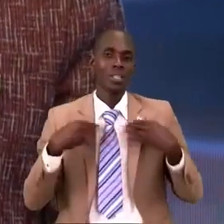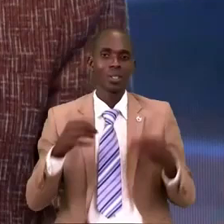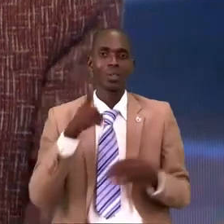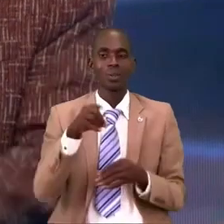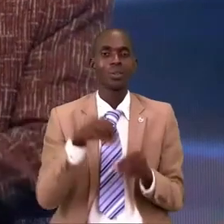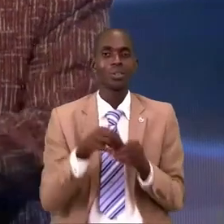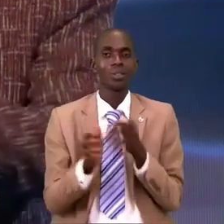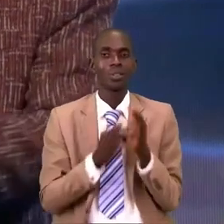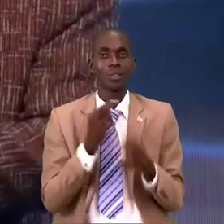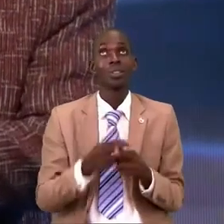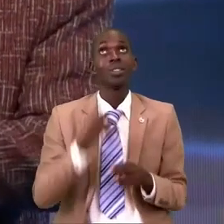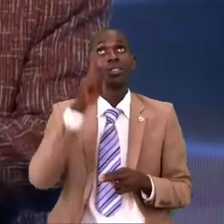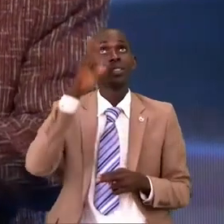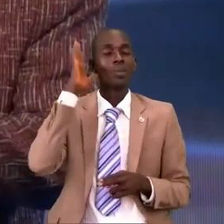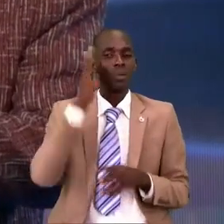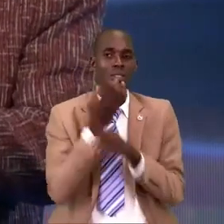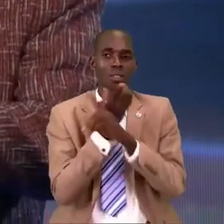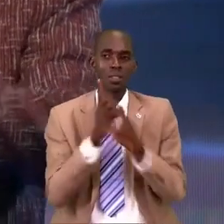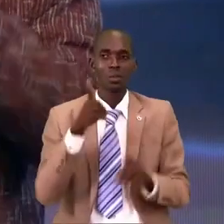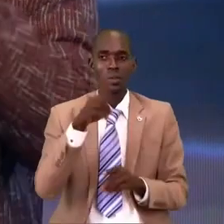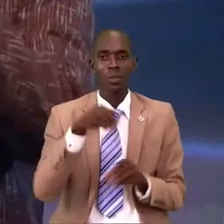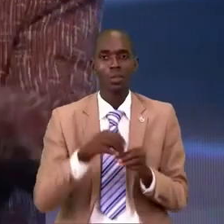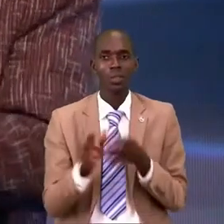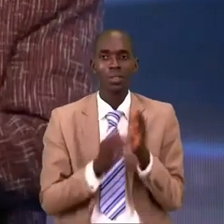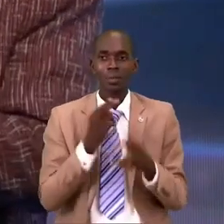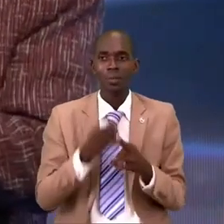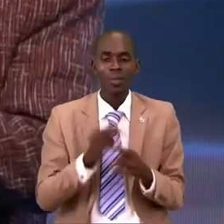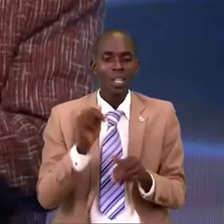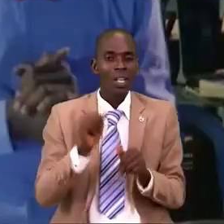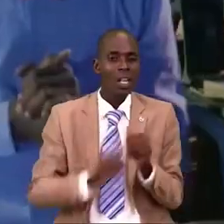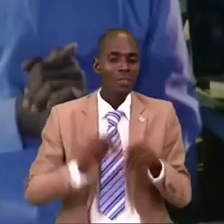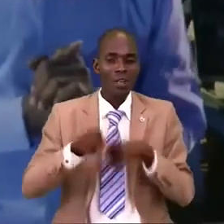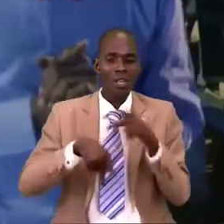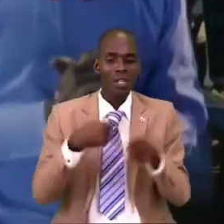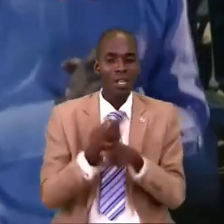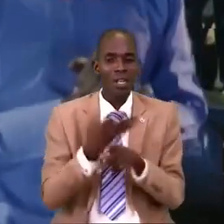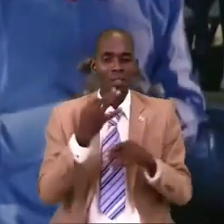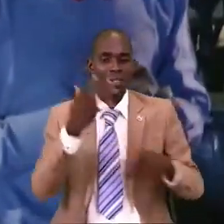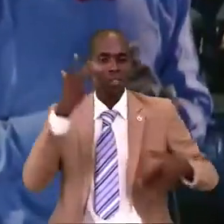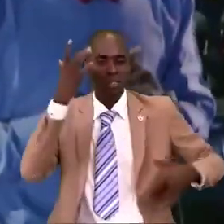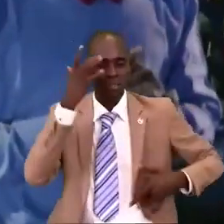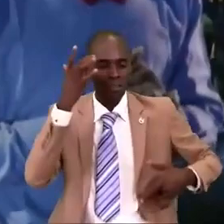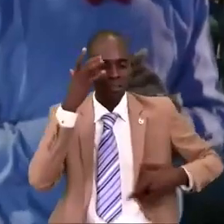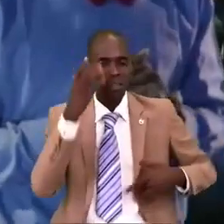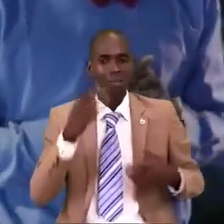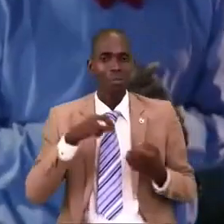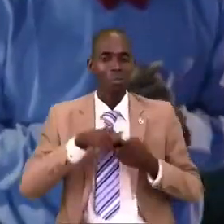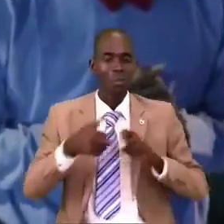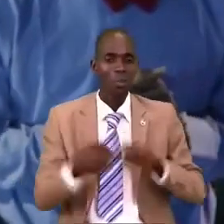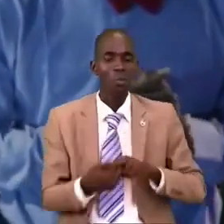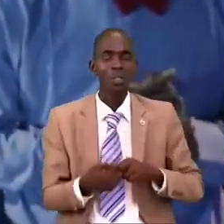take away right there tonight in Jesus' name.